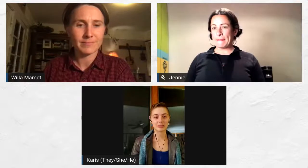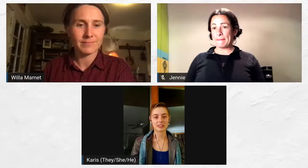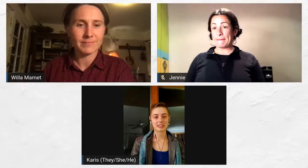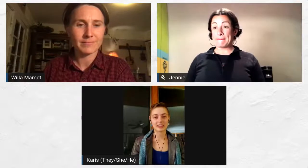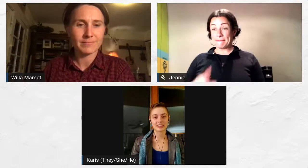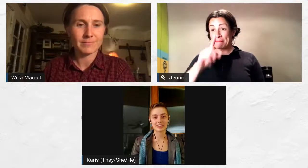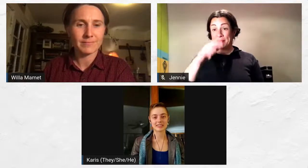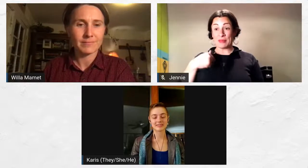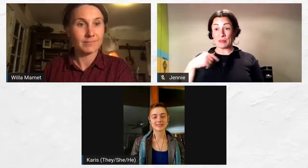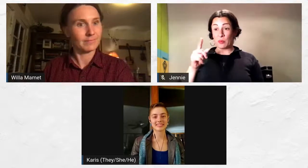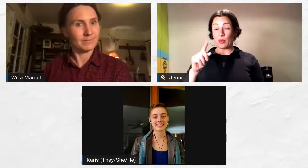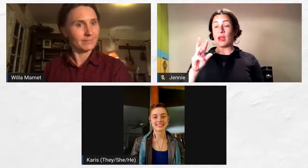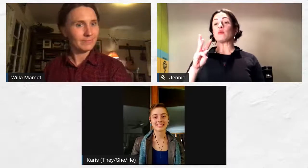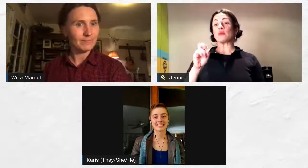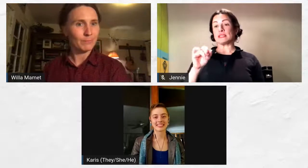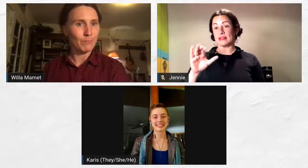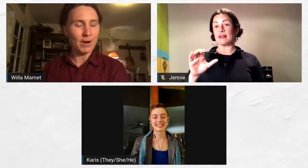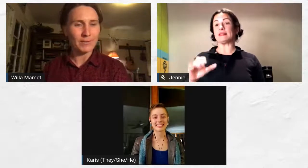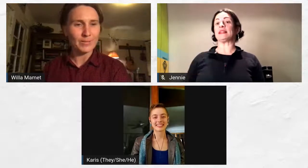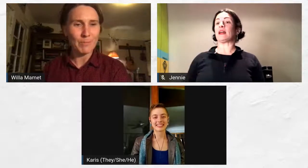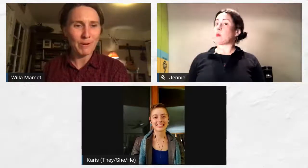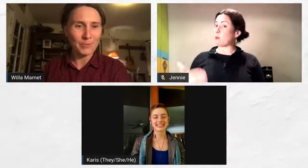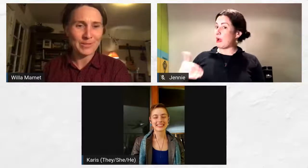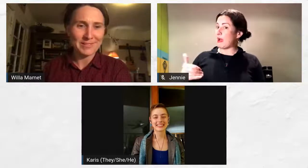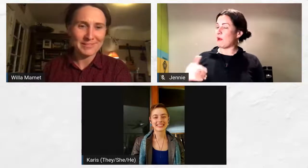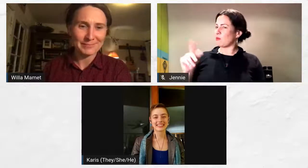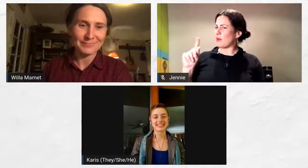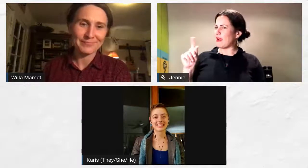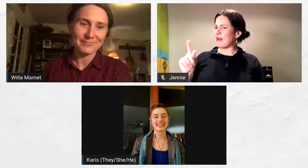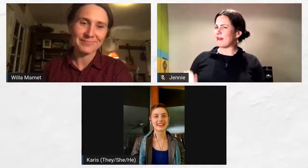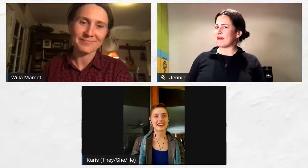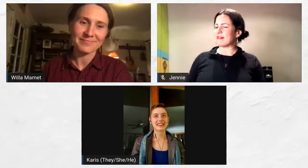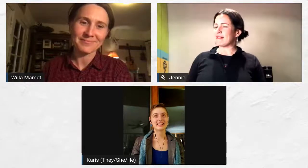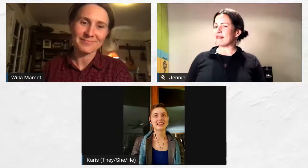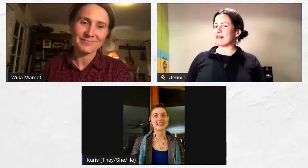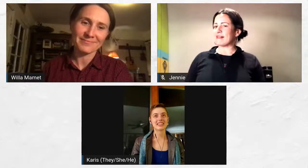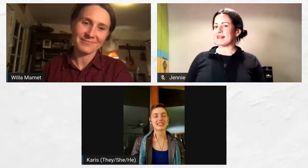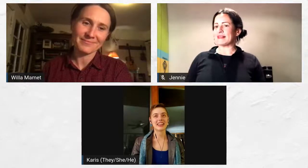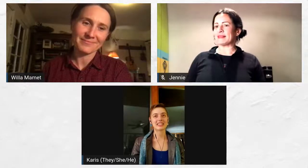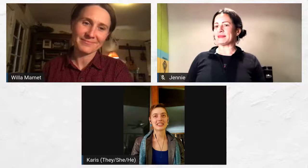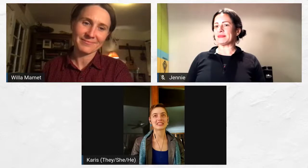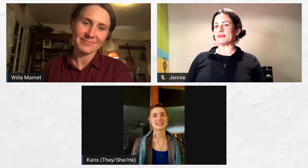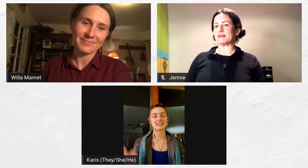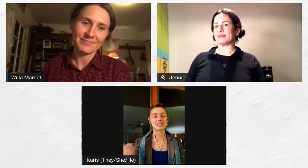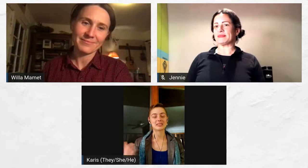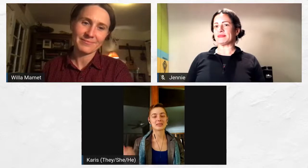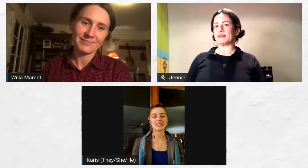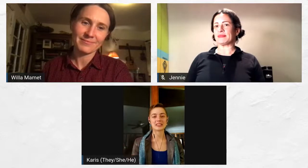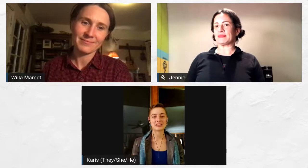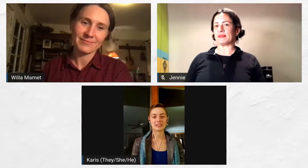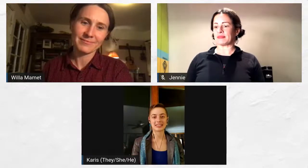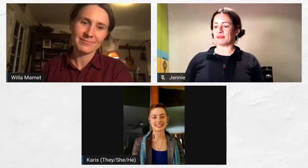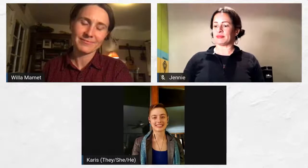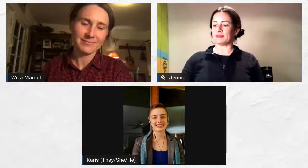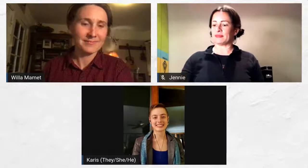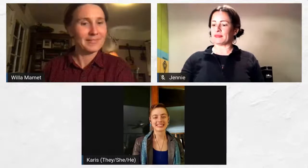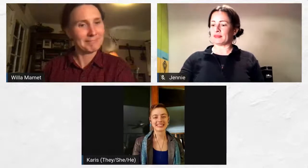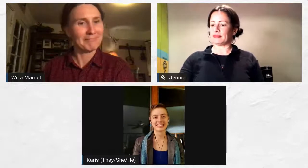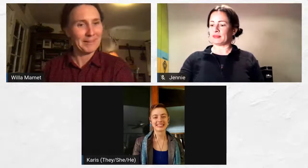actually in Wisconsin. Marvelous. What part of Wisconsin? The edge that's closest to